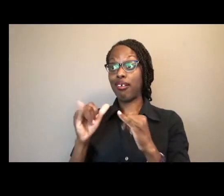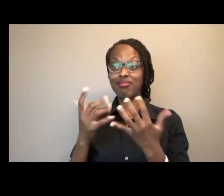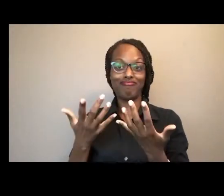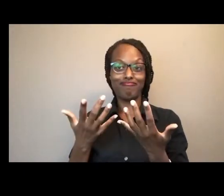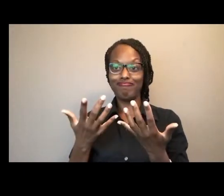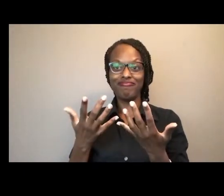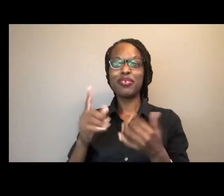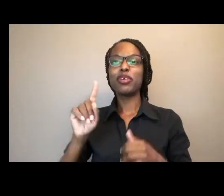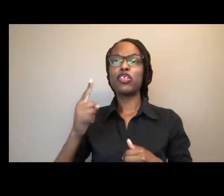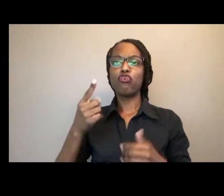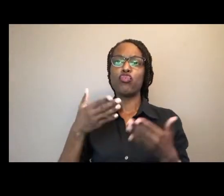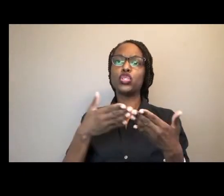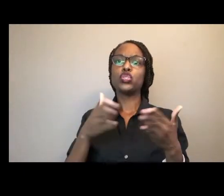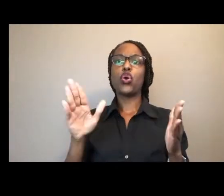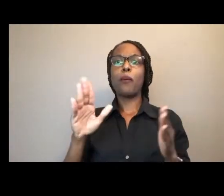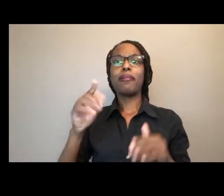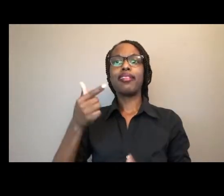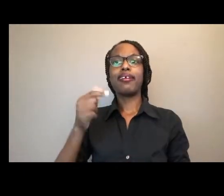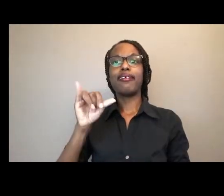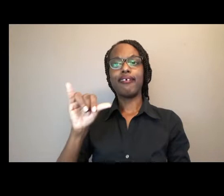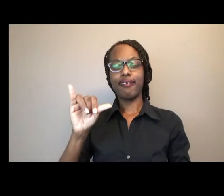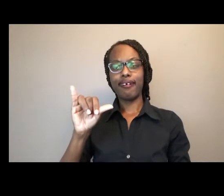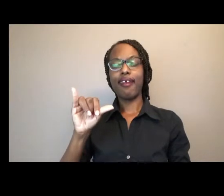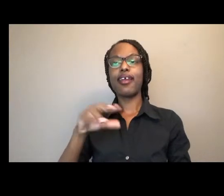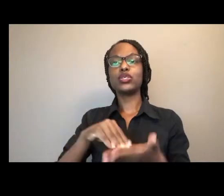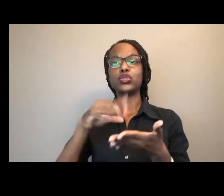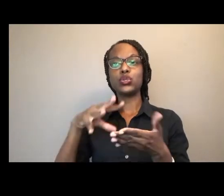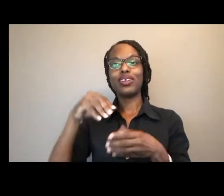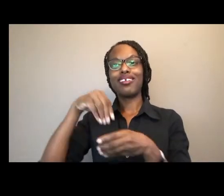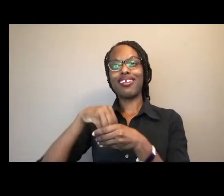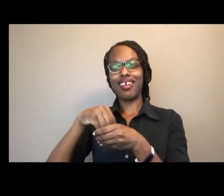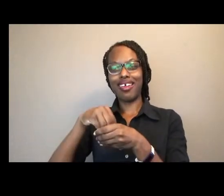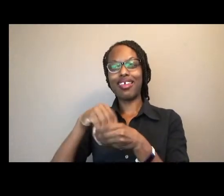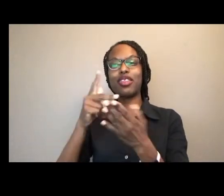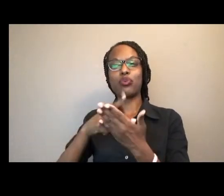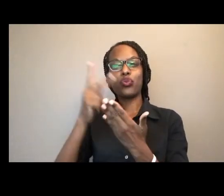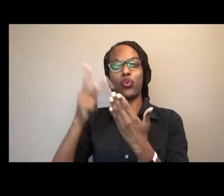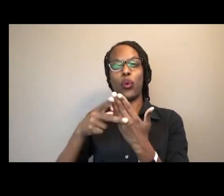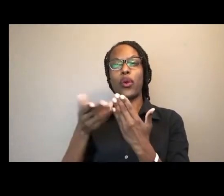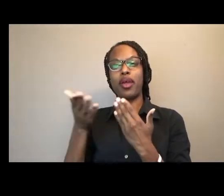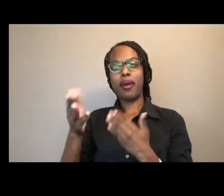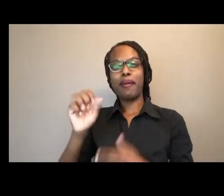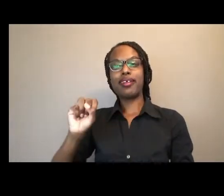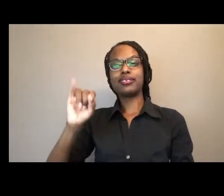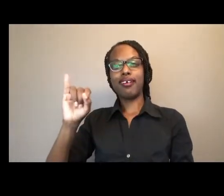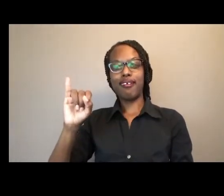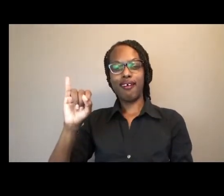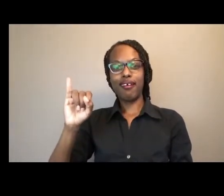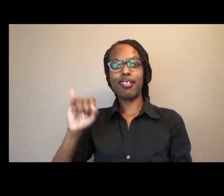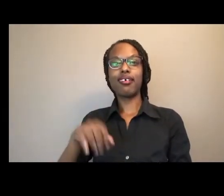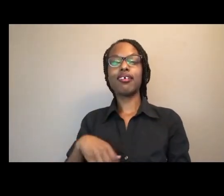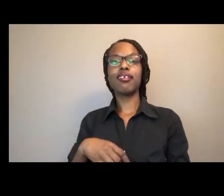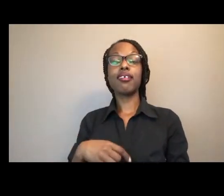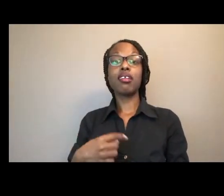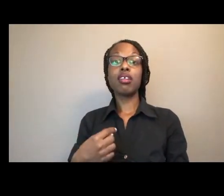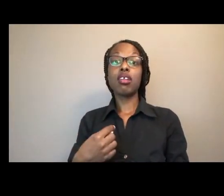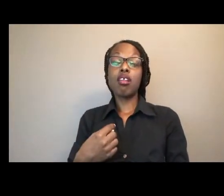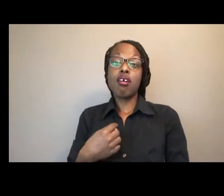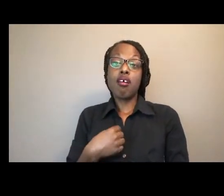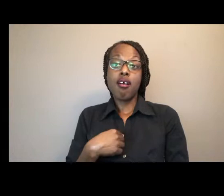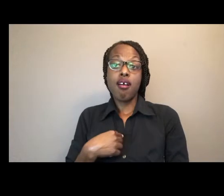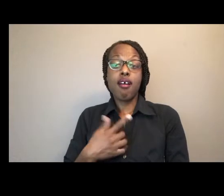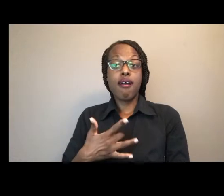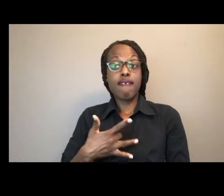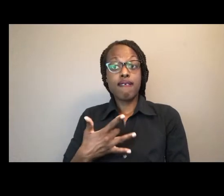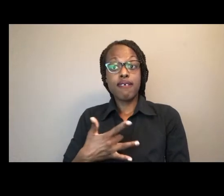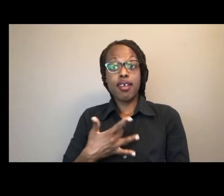openly gay student in the Melissa Riggio higher education program at the College of Staten Island. And I personally feel, in my opinion,